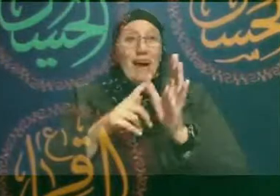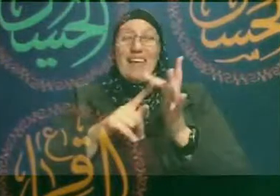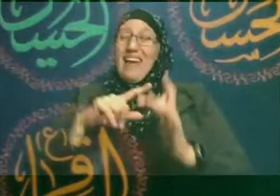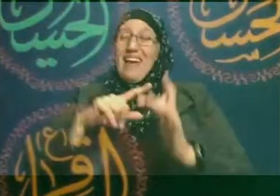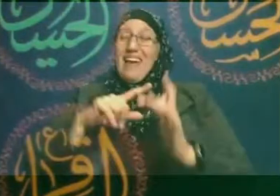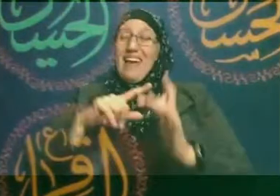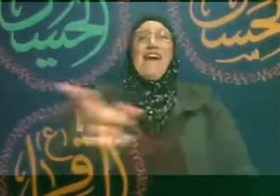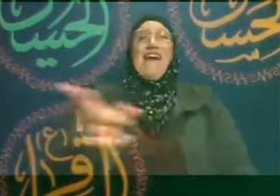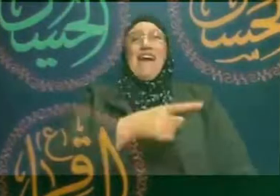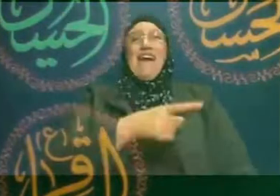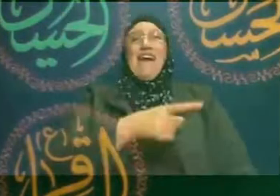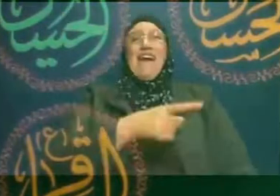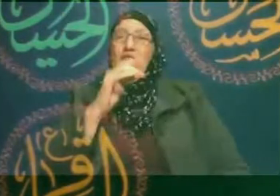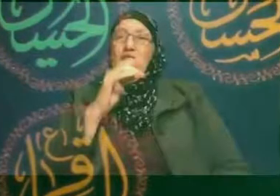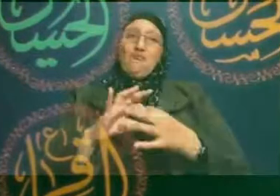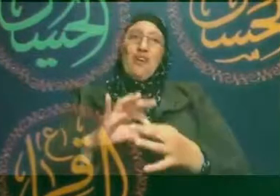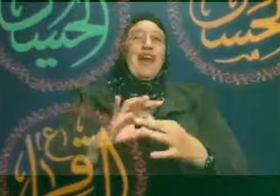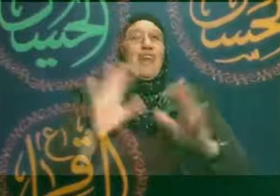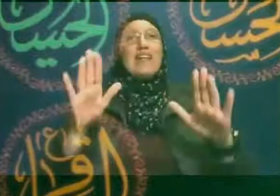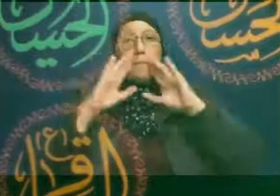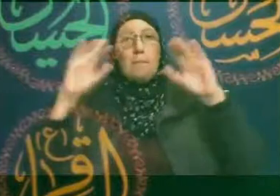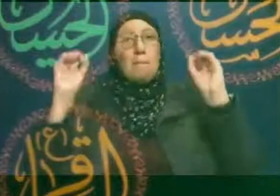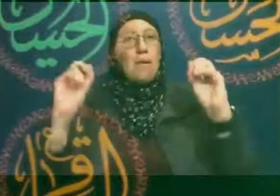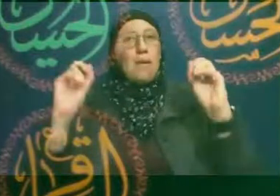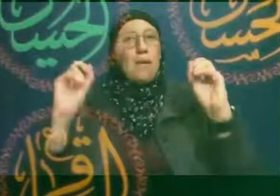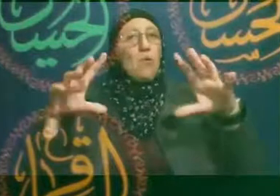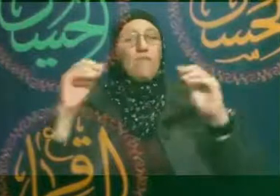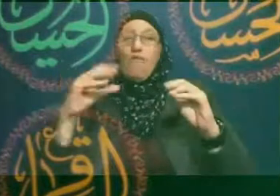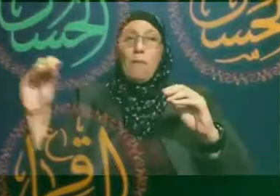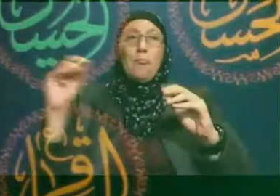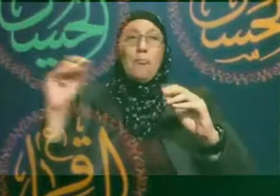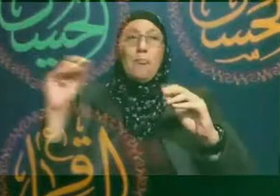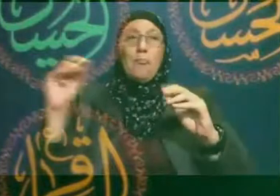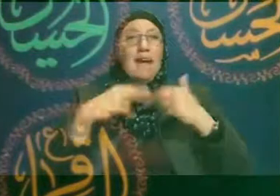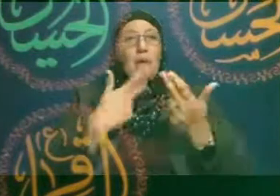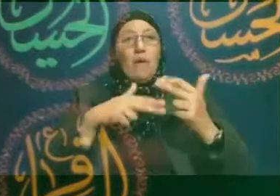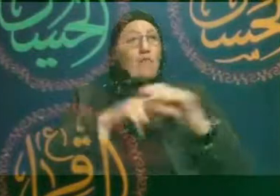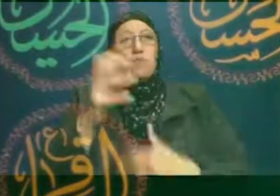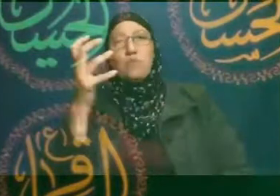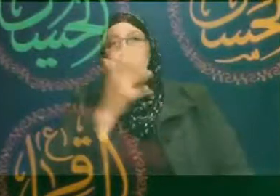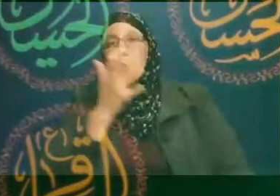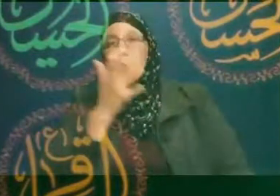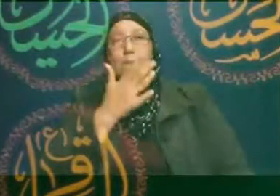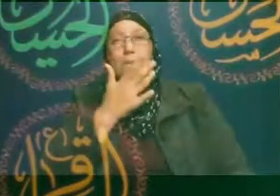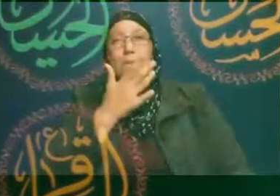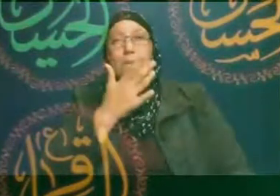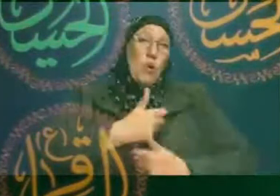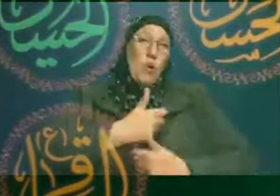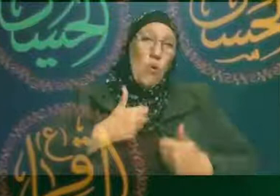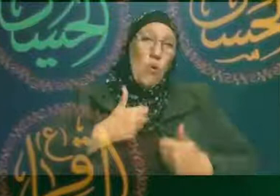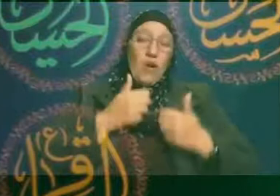of Ahlul Bayt al-Musallam. So enjoy the nights of the months of Ramadan with all these rich,